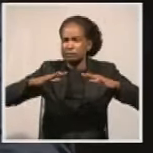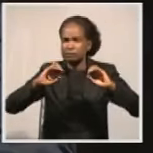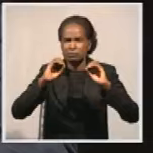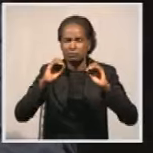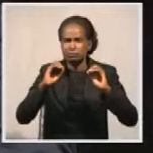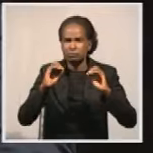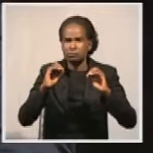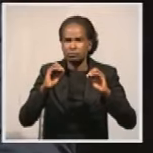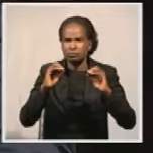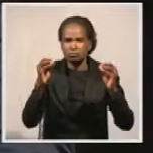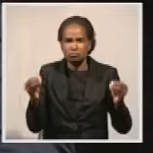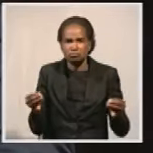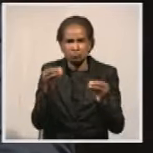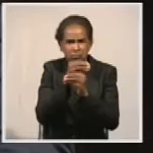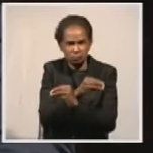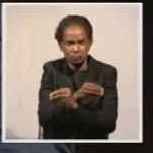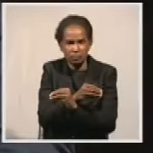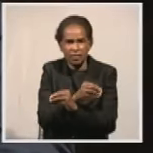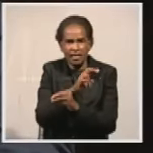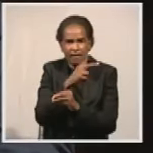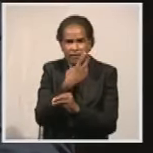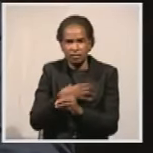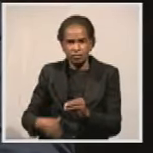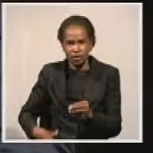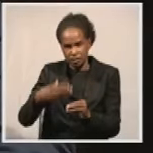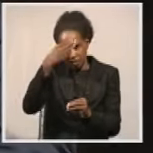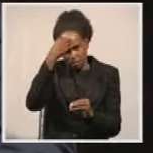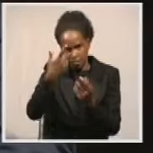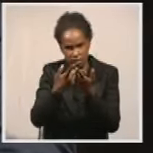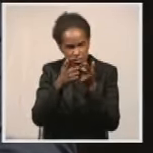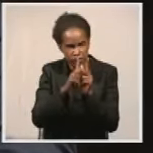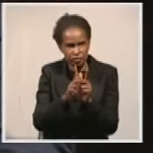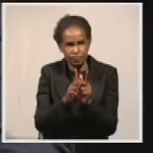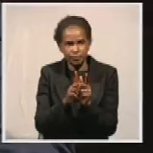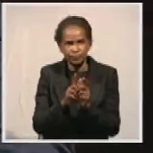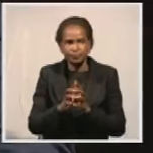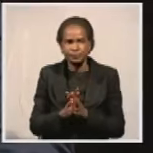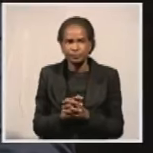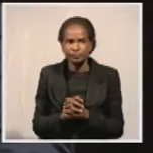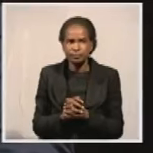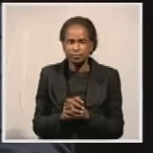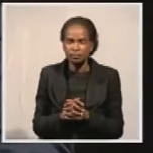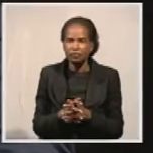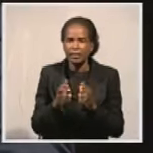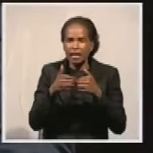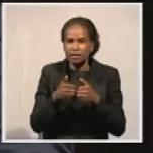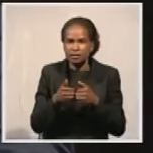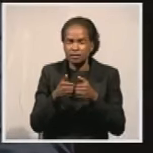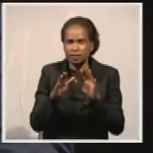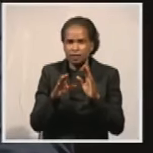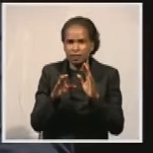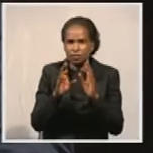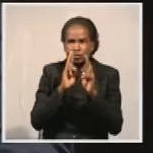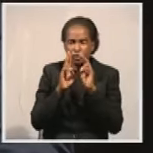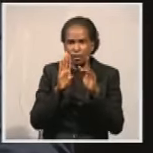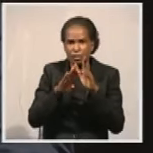VP who has become president on Sunday. And as we start in the constitution conversation, I just wanted